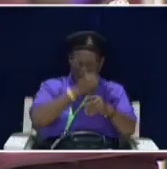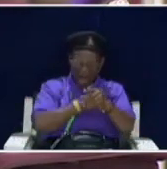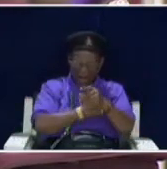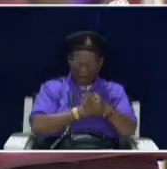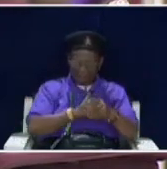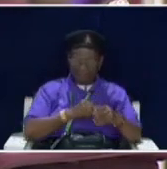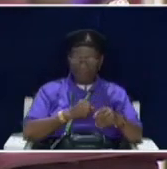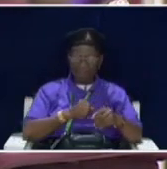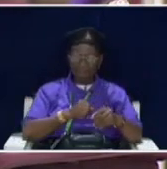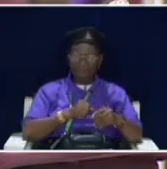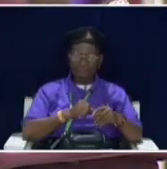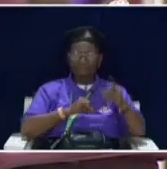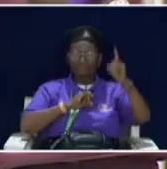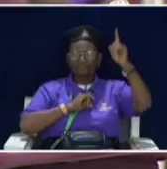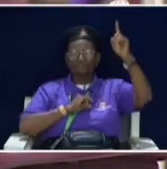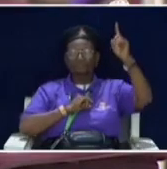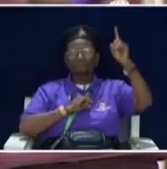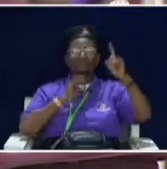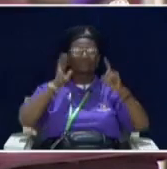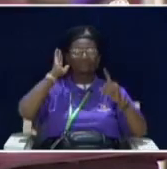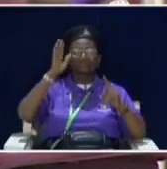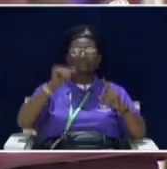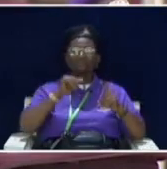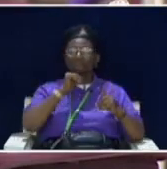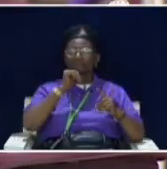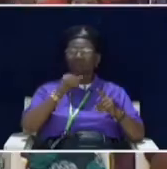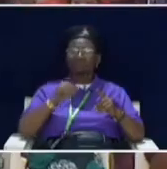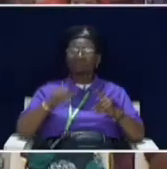allow me to do it again tonight.